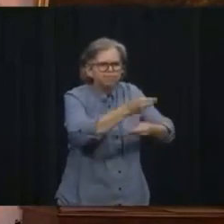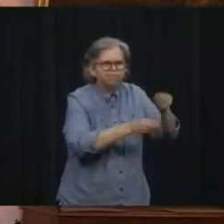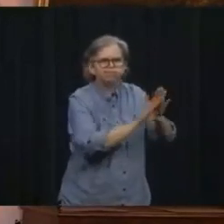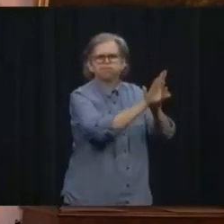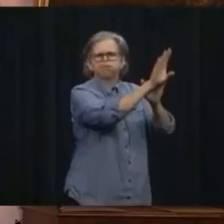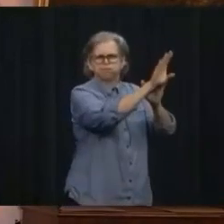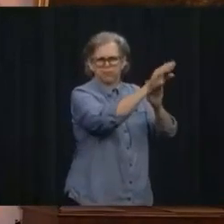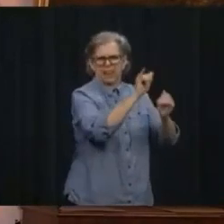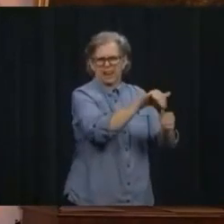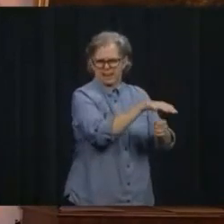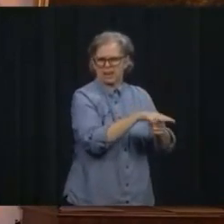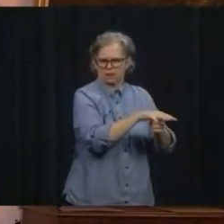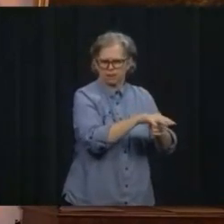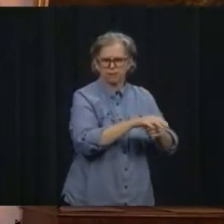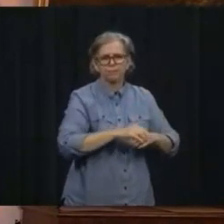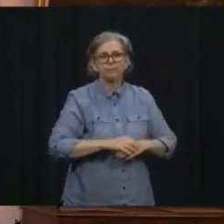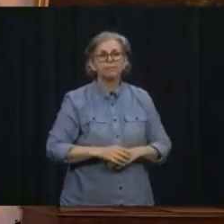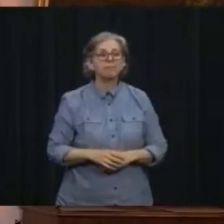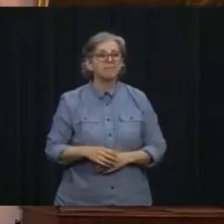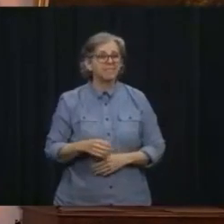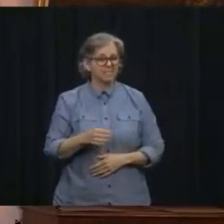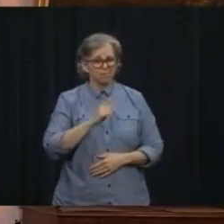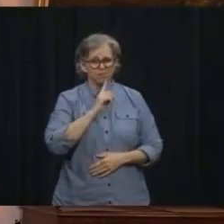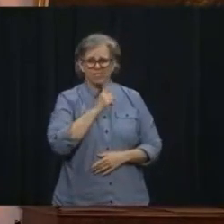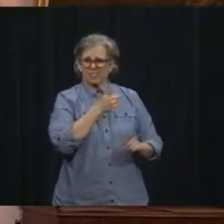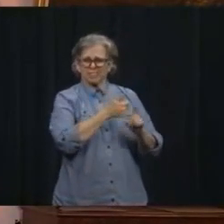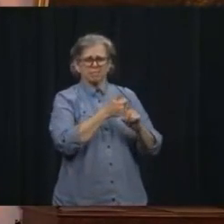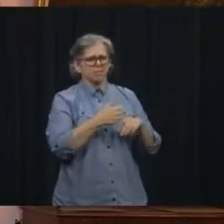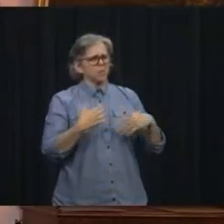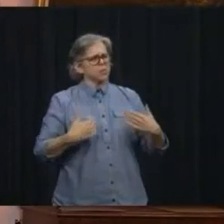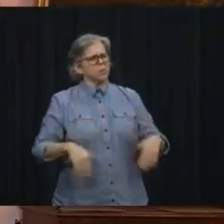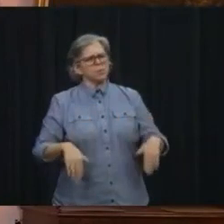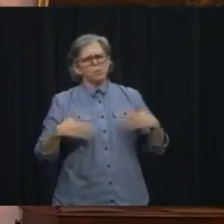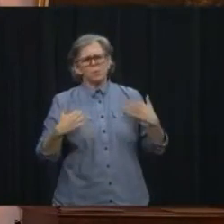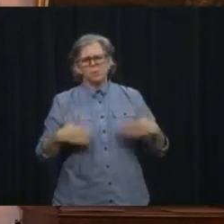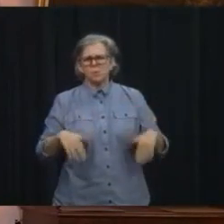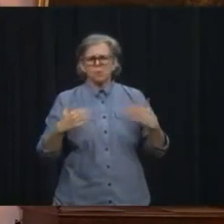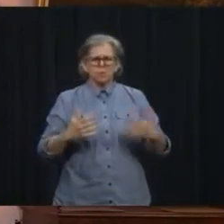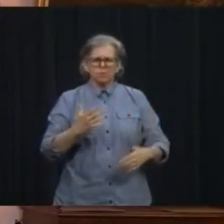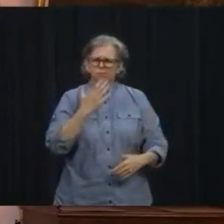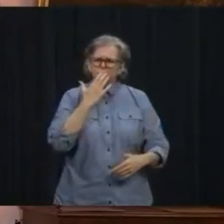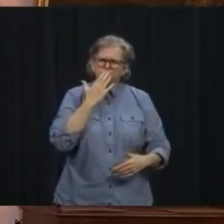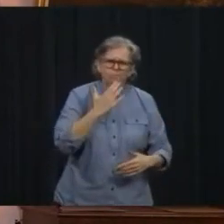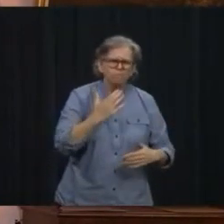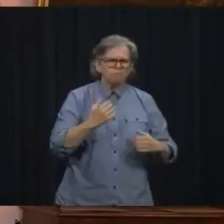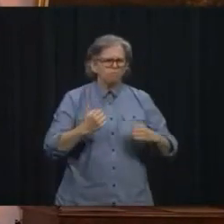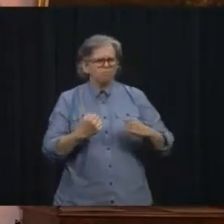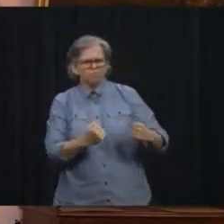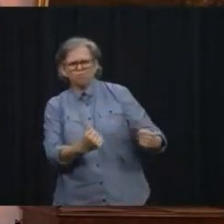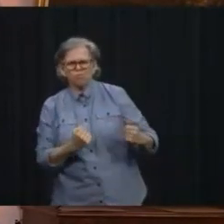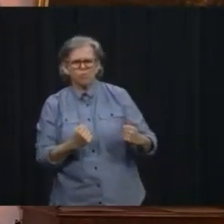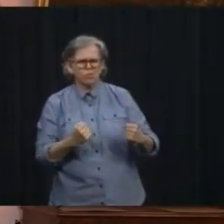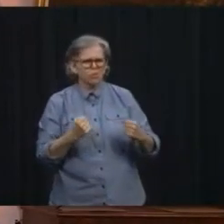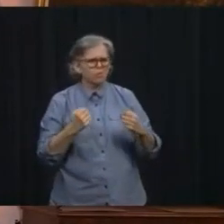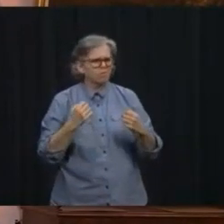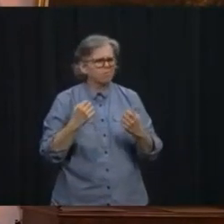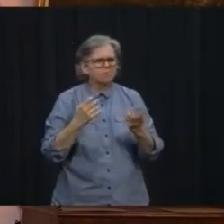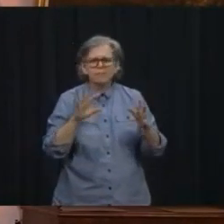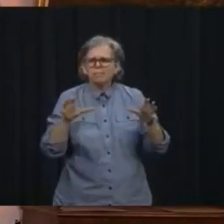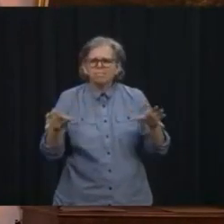more passionate proponent. He was a passionate advocate for those with mental health issues as